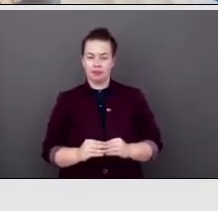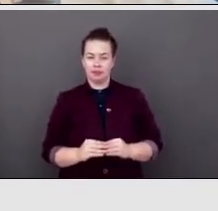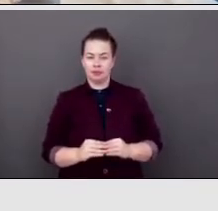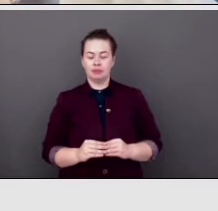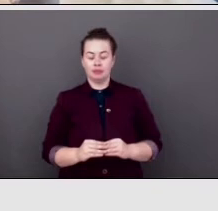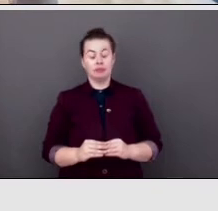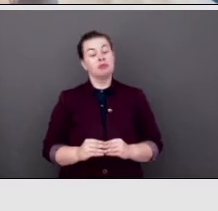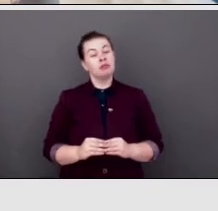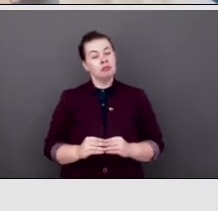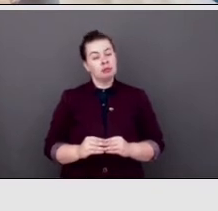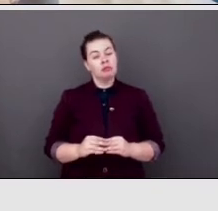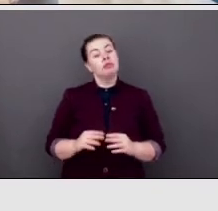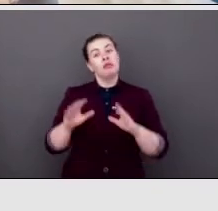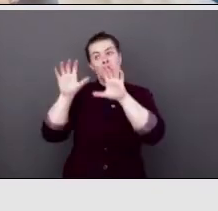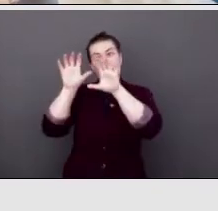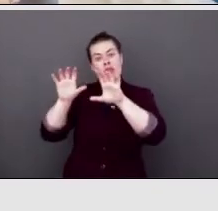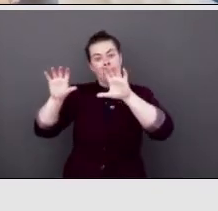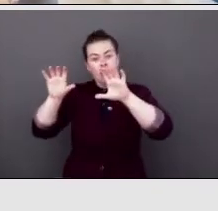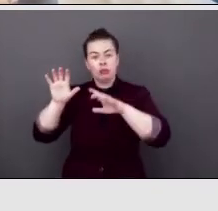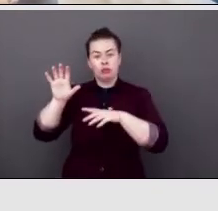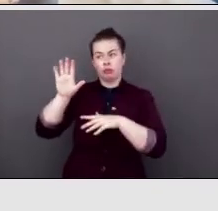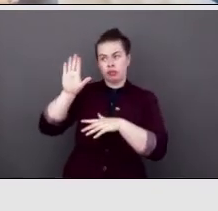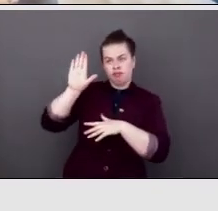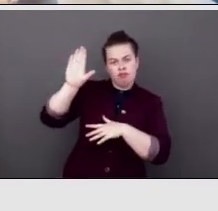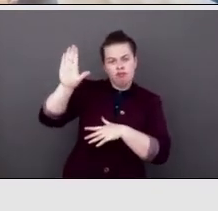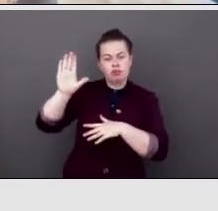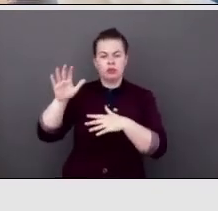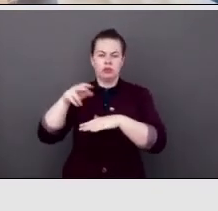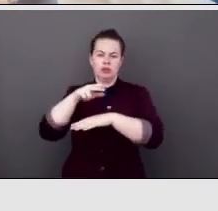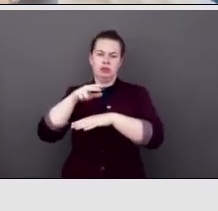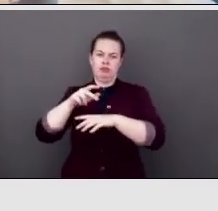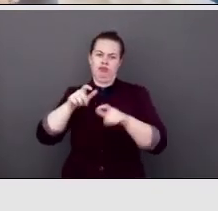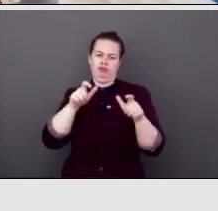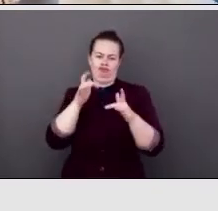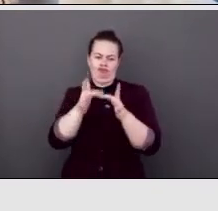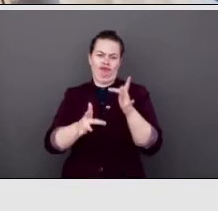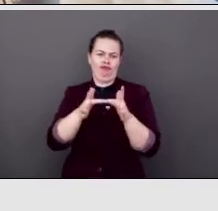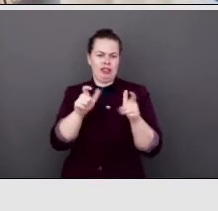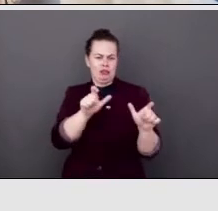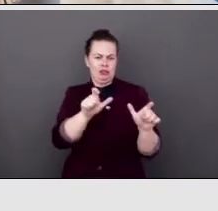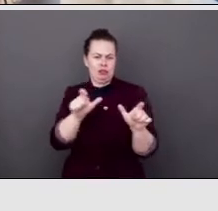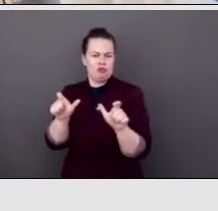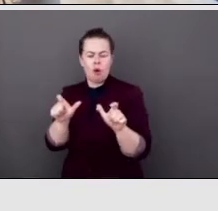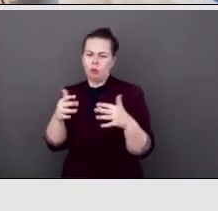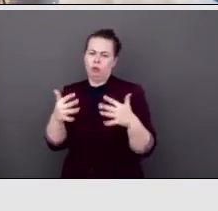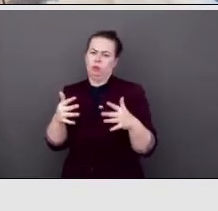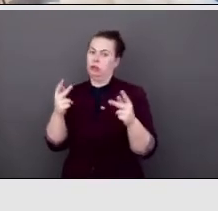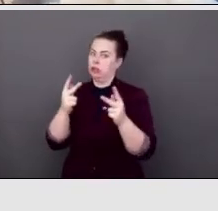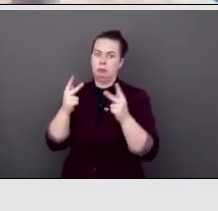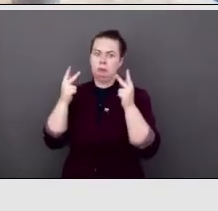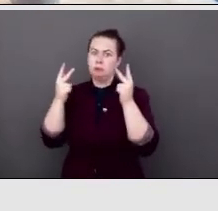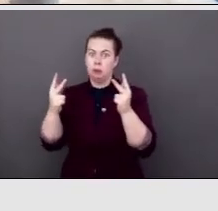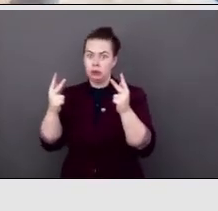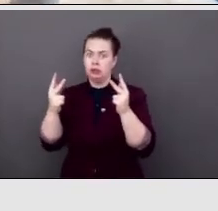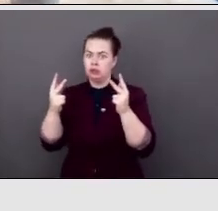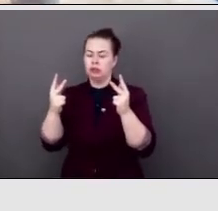architecture, the security assessment as a service. So the security is very important in this central architecture. And